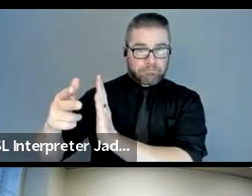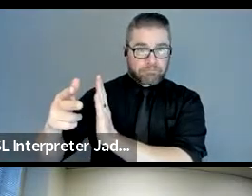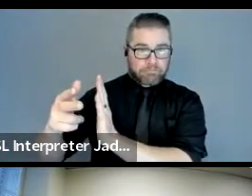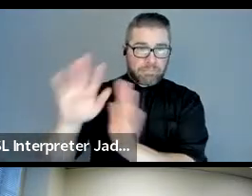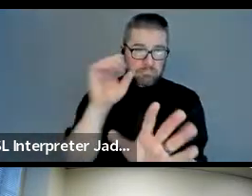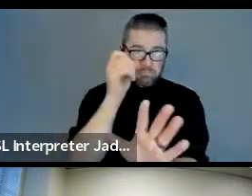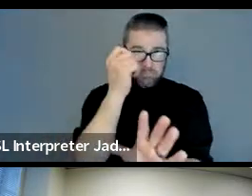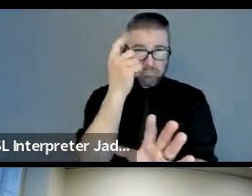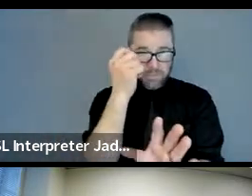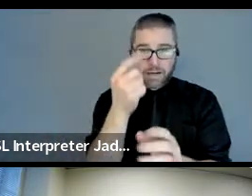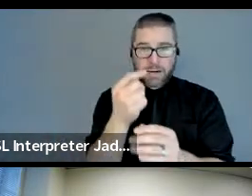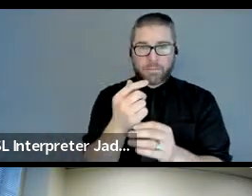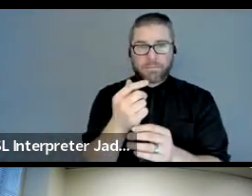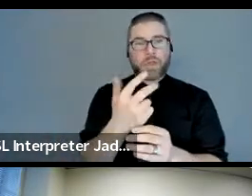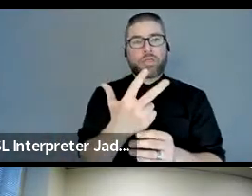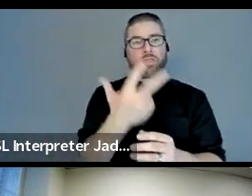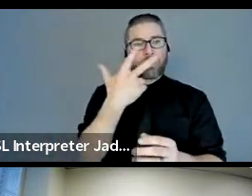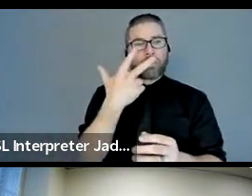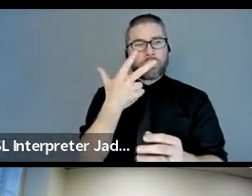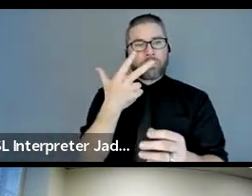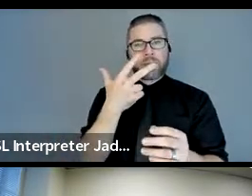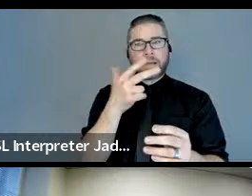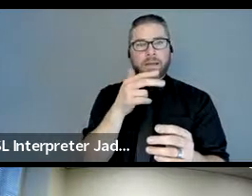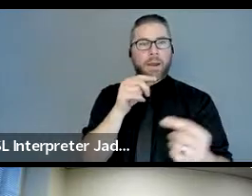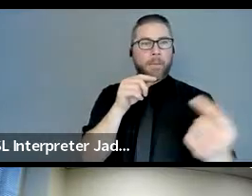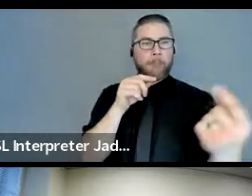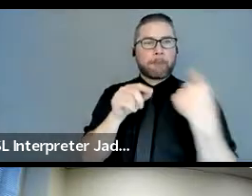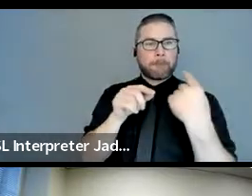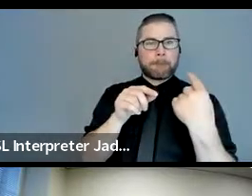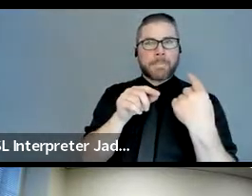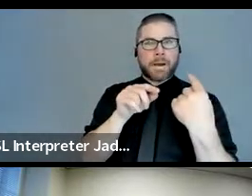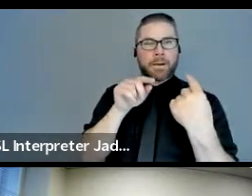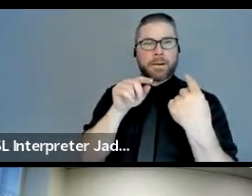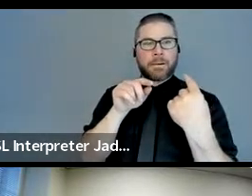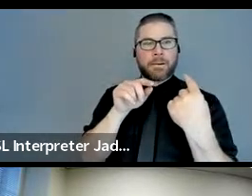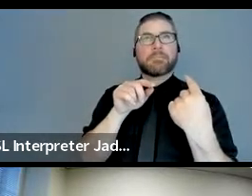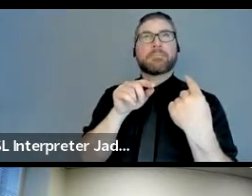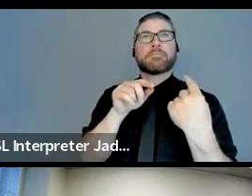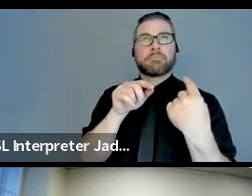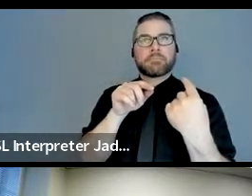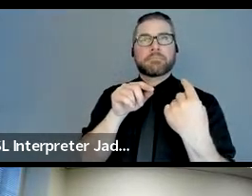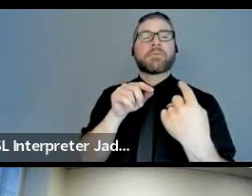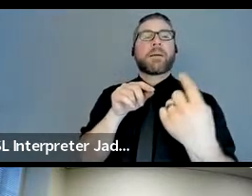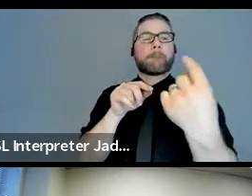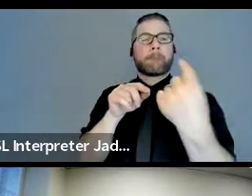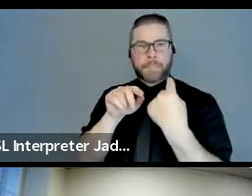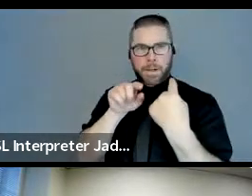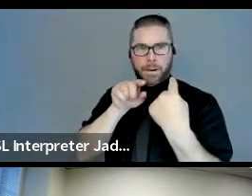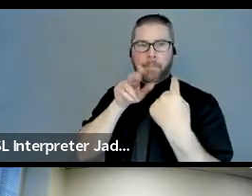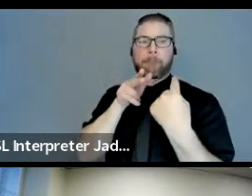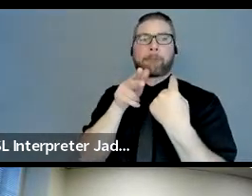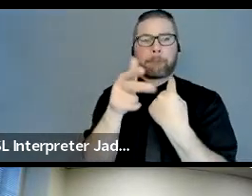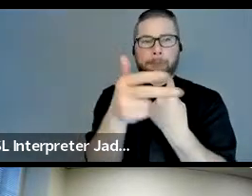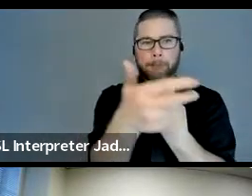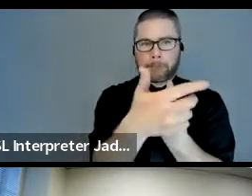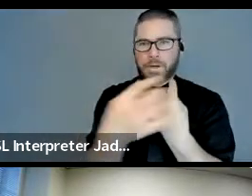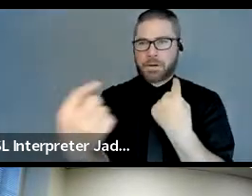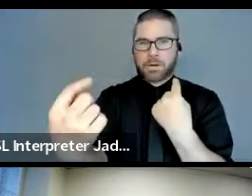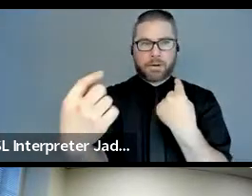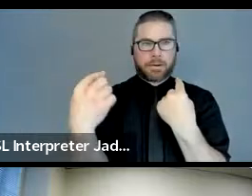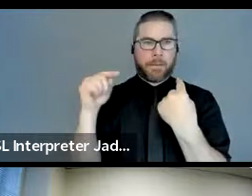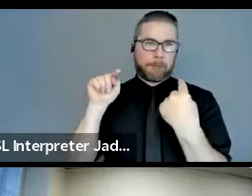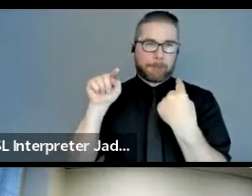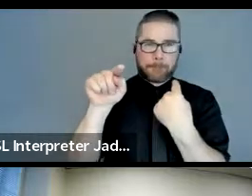travel lanes and 1 queuing parking lane for trucks is the conceptual section we are looking at for Washington